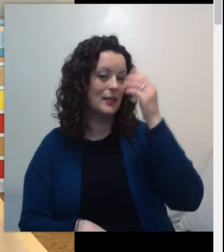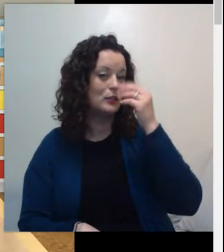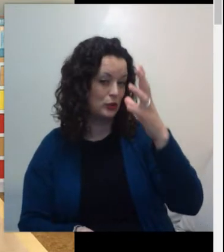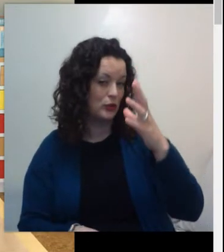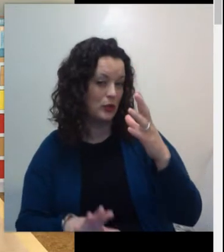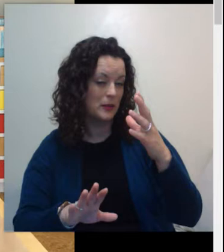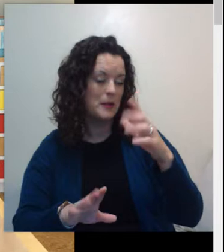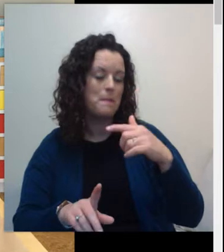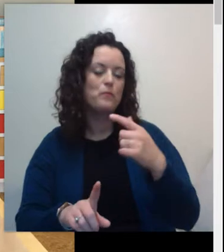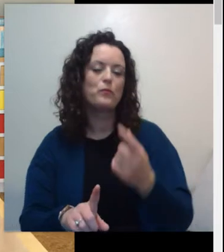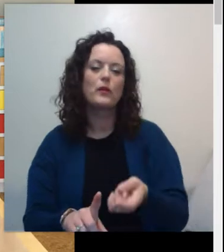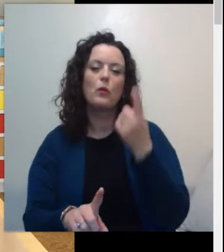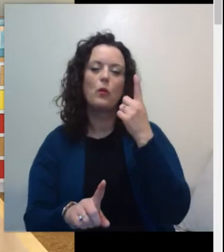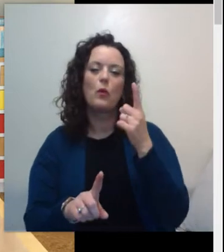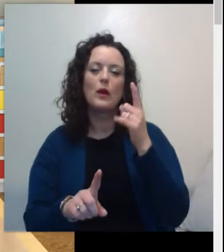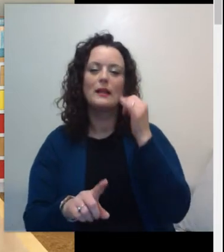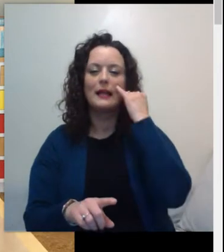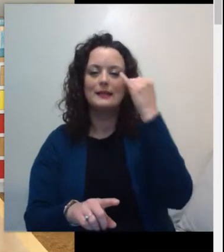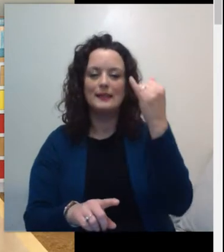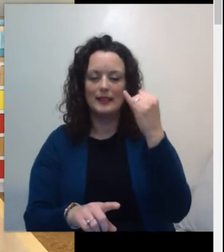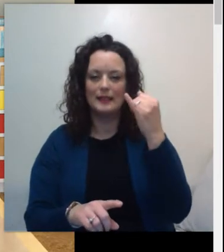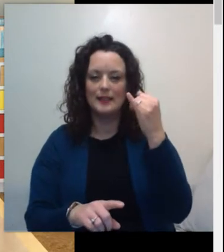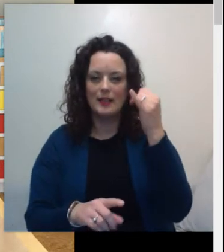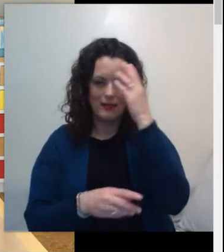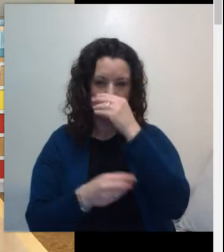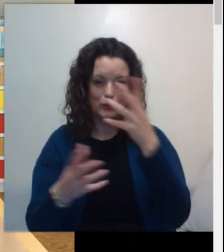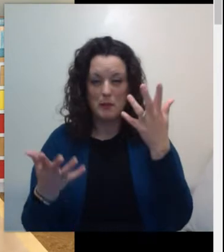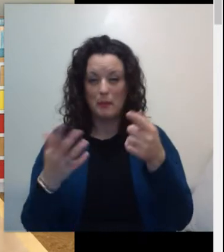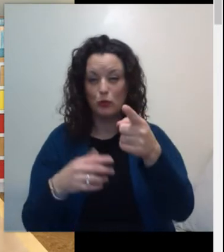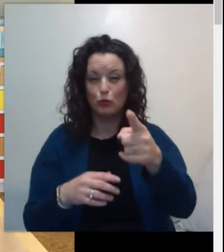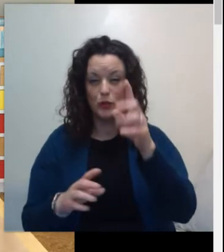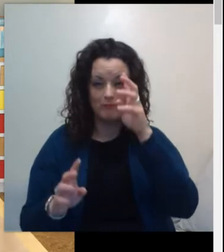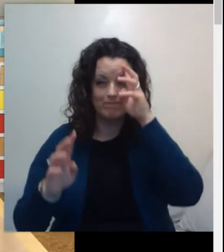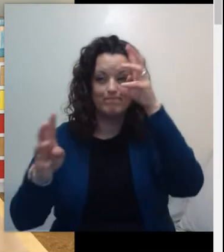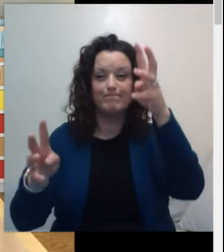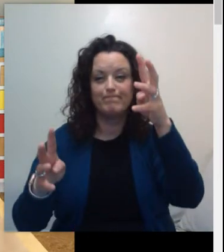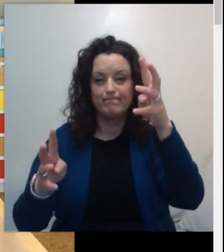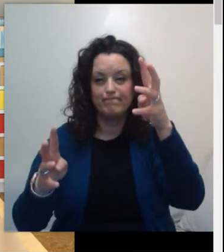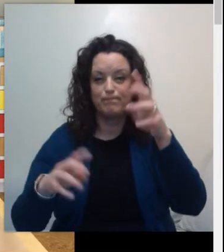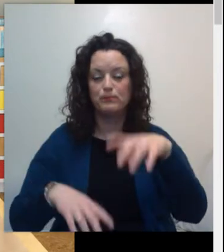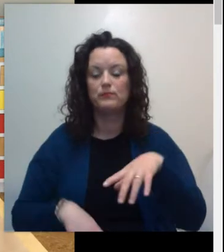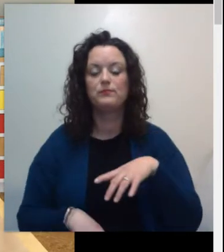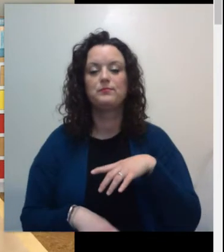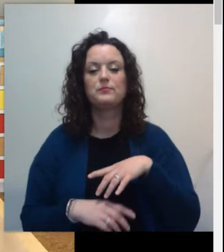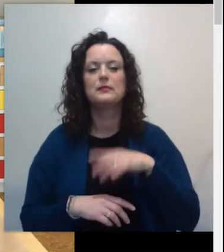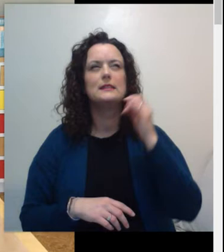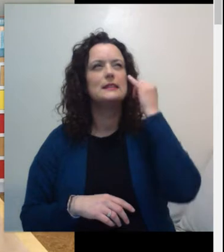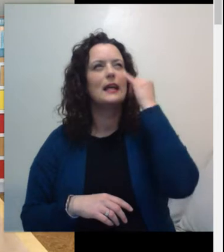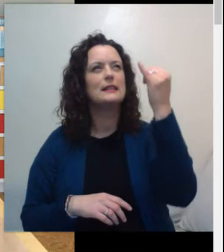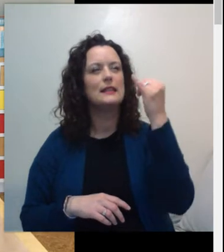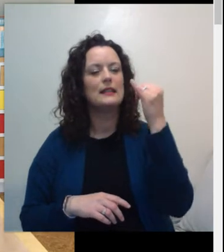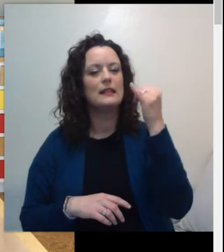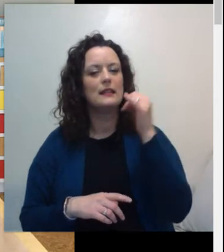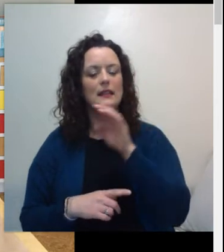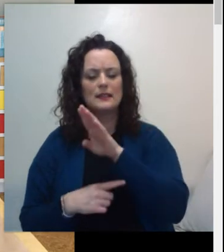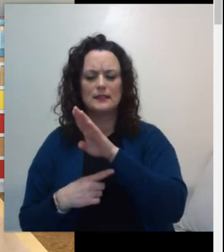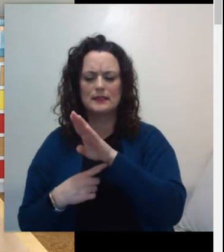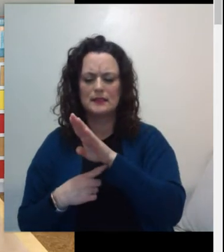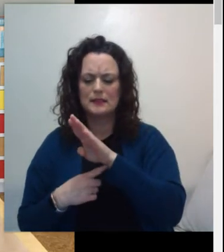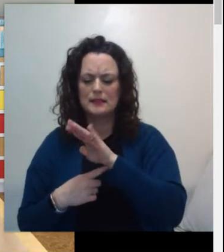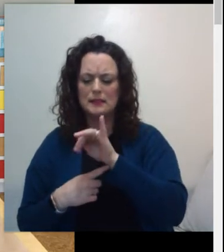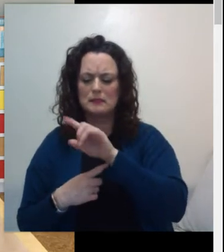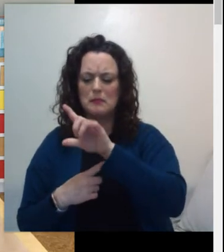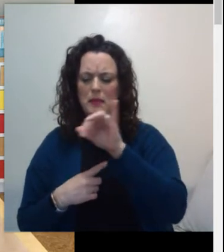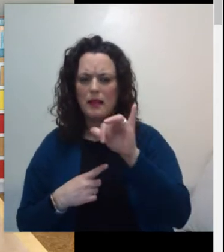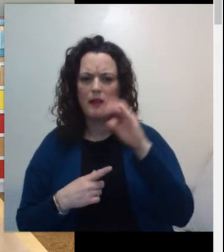with this idea, because I couldn't make it work. The idea was called Billy and the